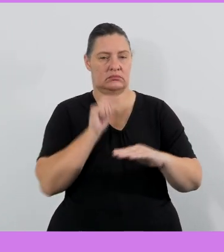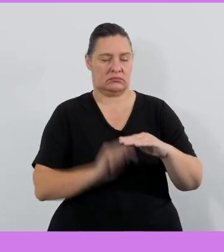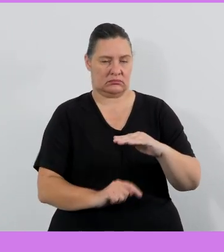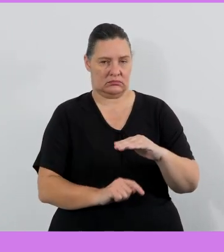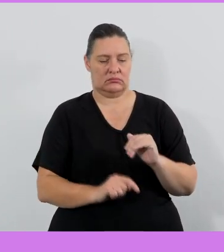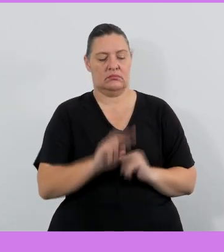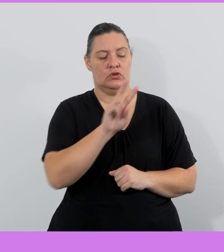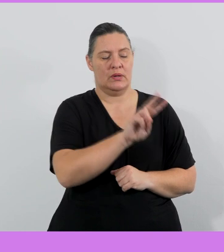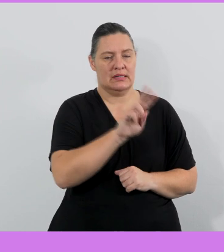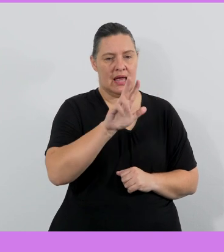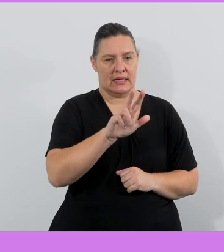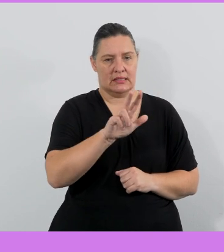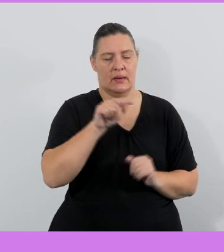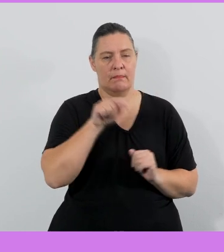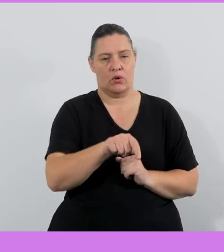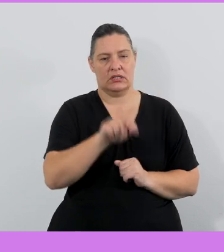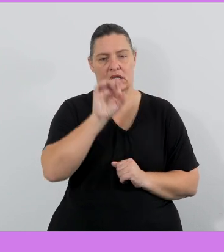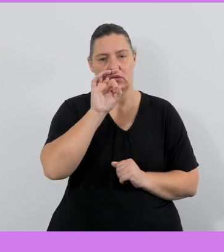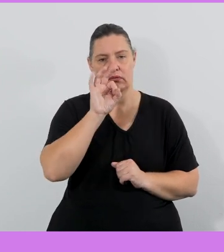by